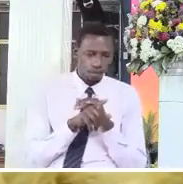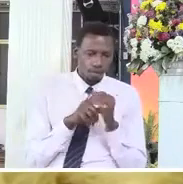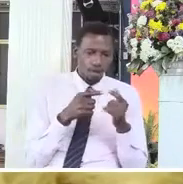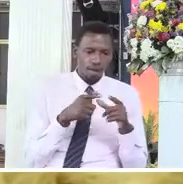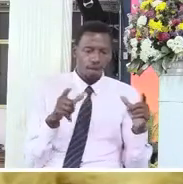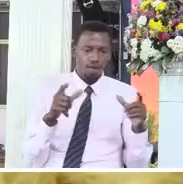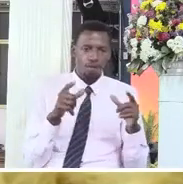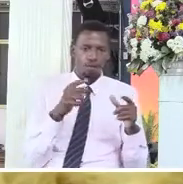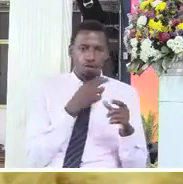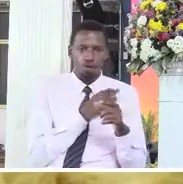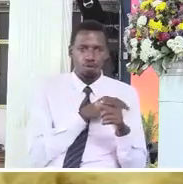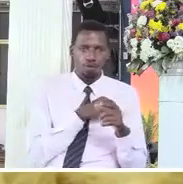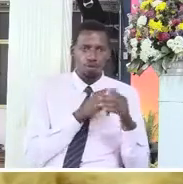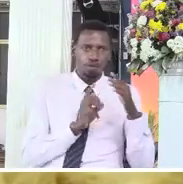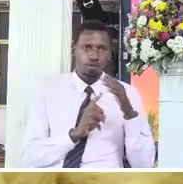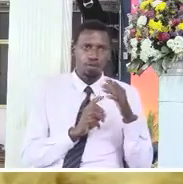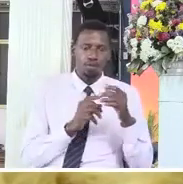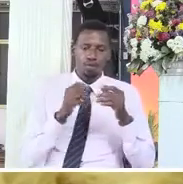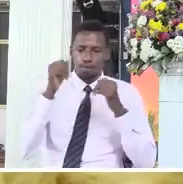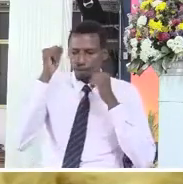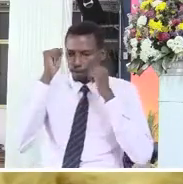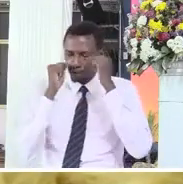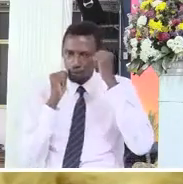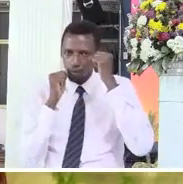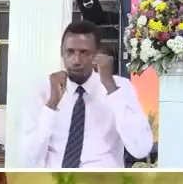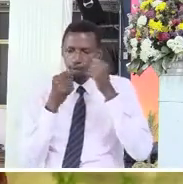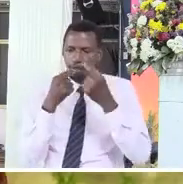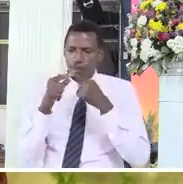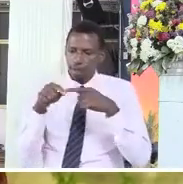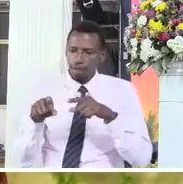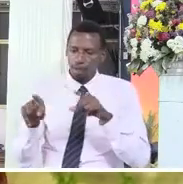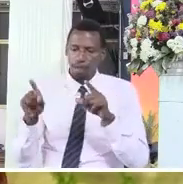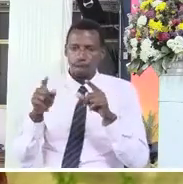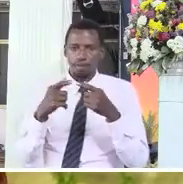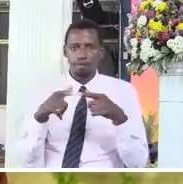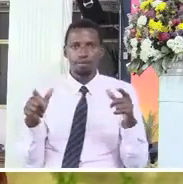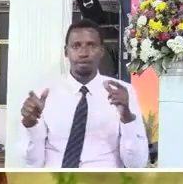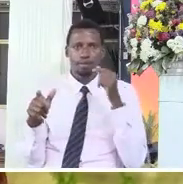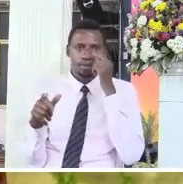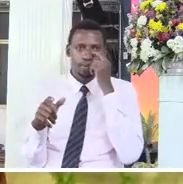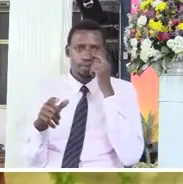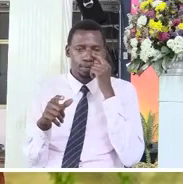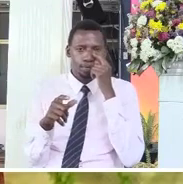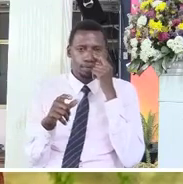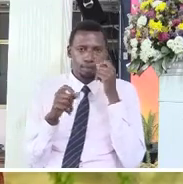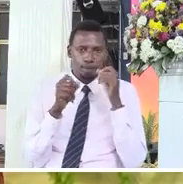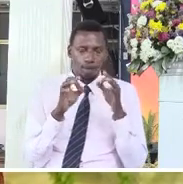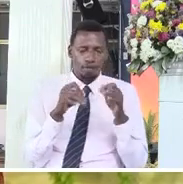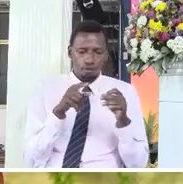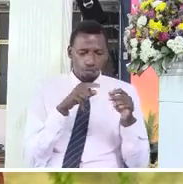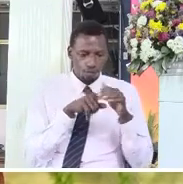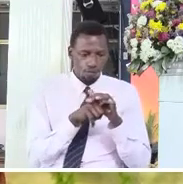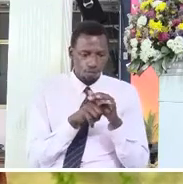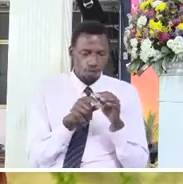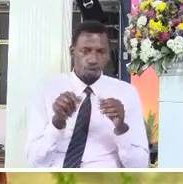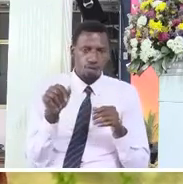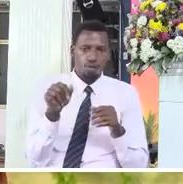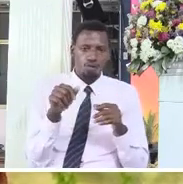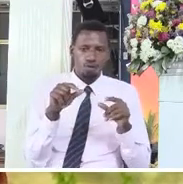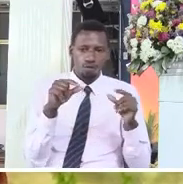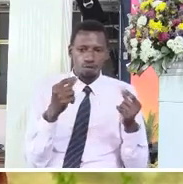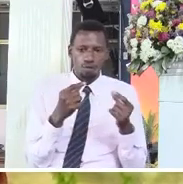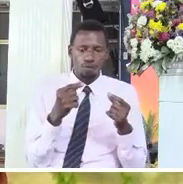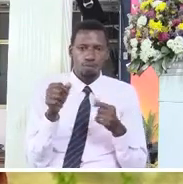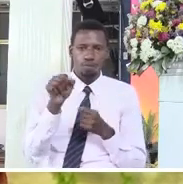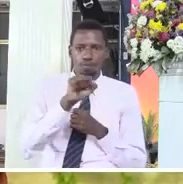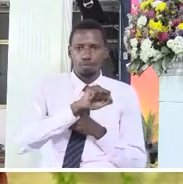If you go to military, speak their language. If you go to the group of truck drivers who are away from home,